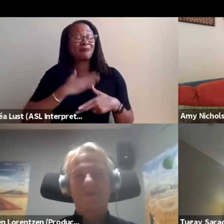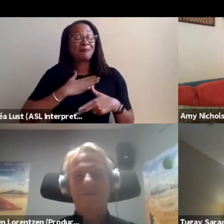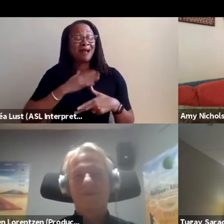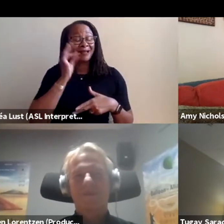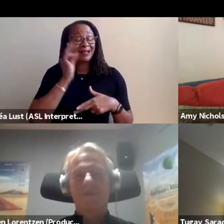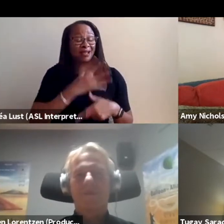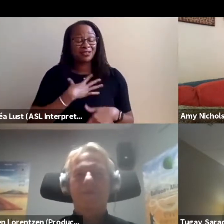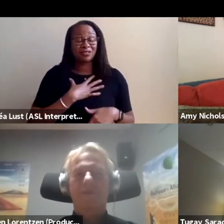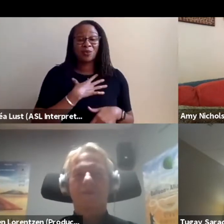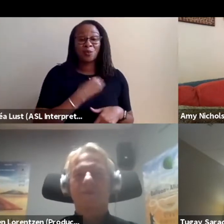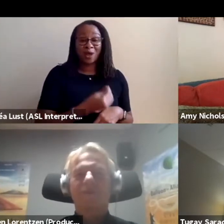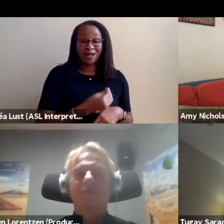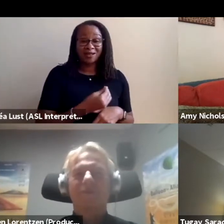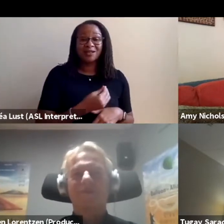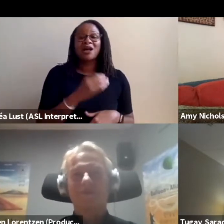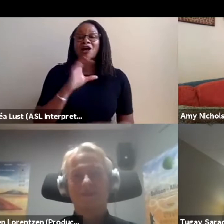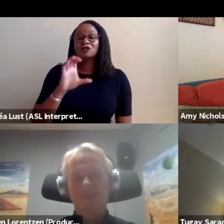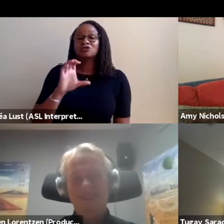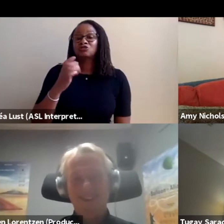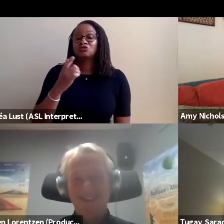Charlie Chaplin, and